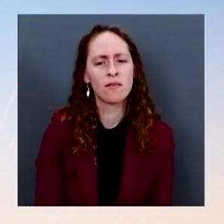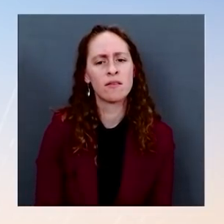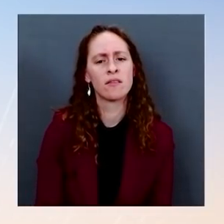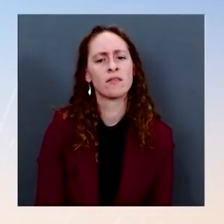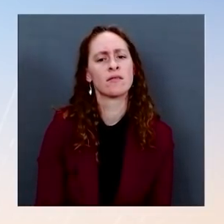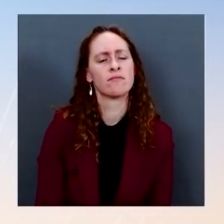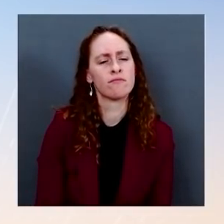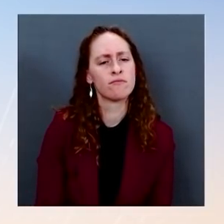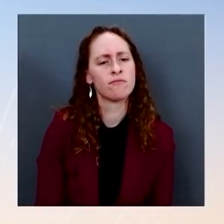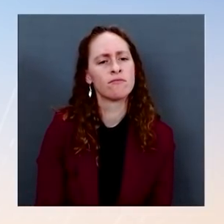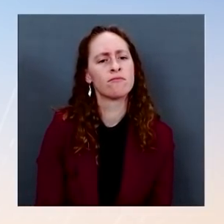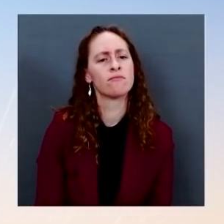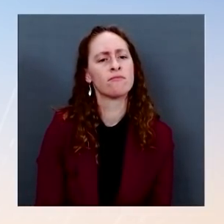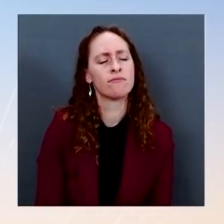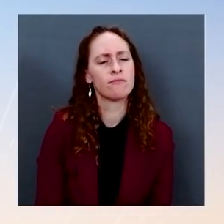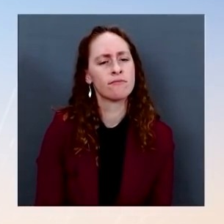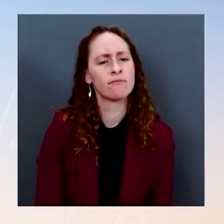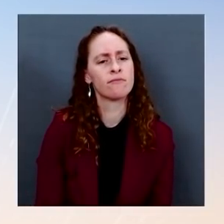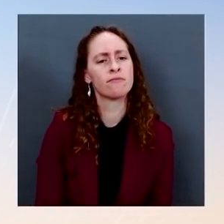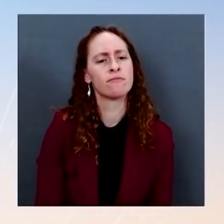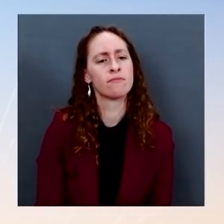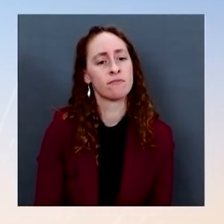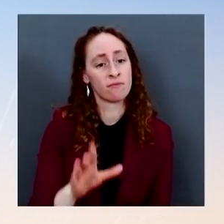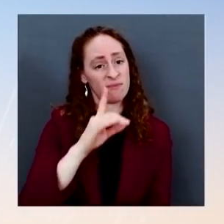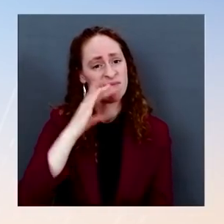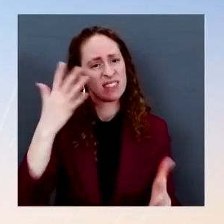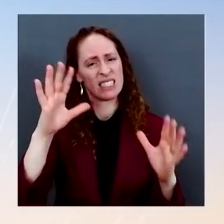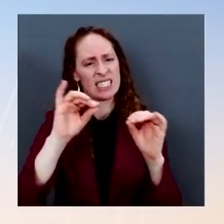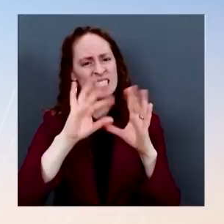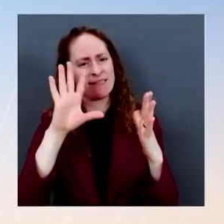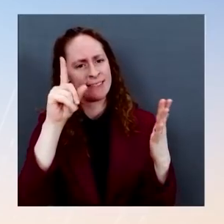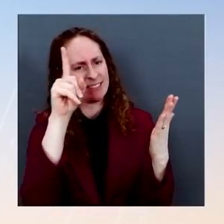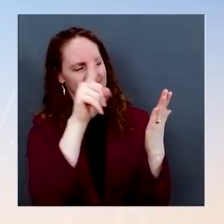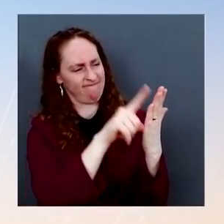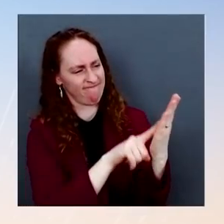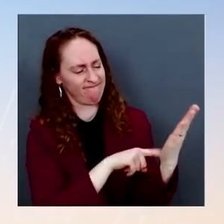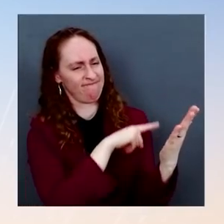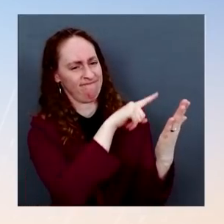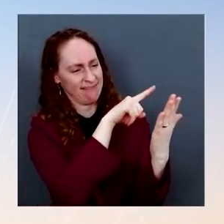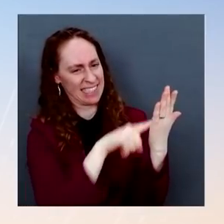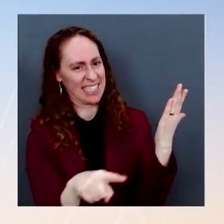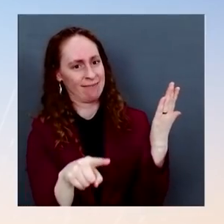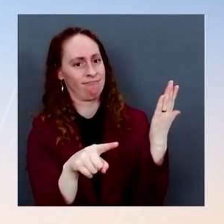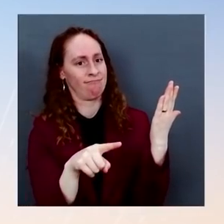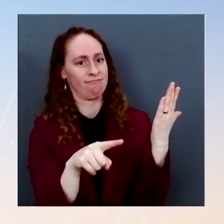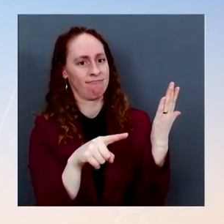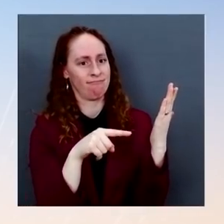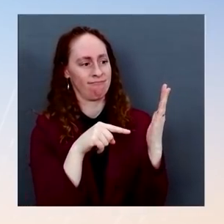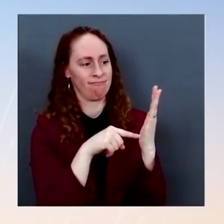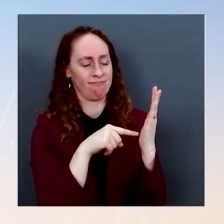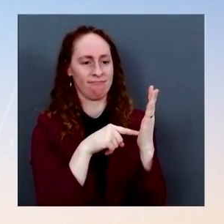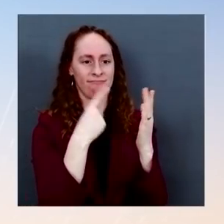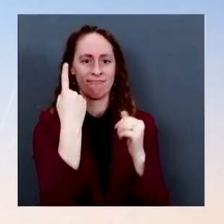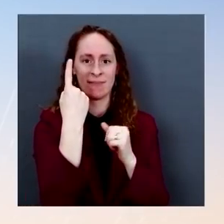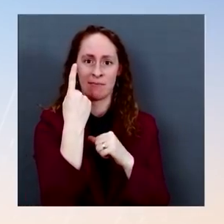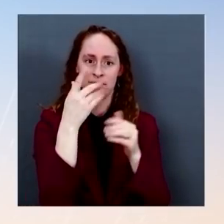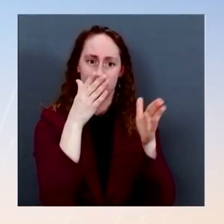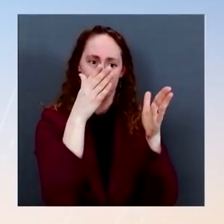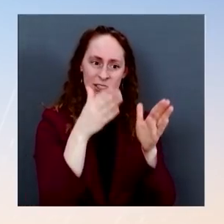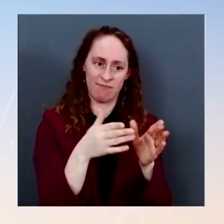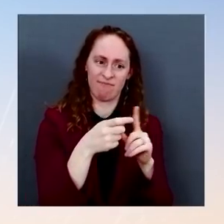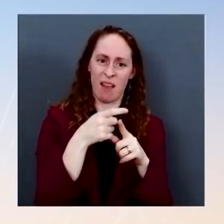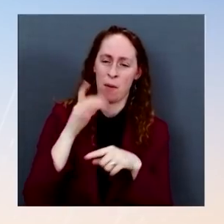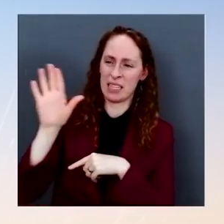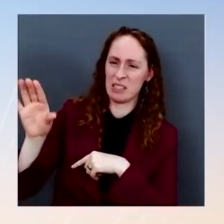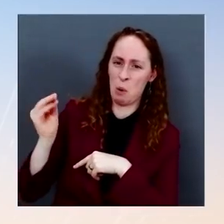the manner in which that statement was written. And I want to ask you as to whether or not you believe that harsh rhetoric coming from